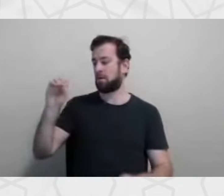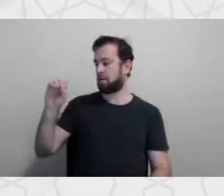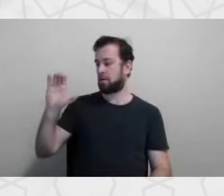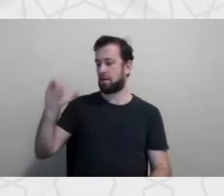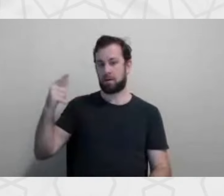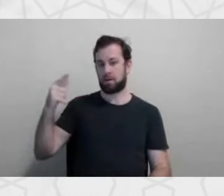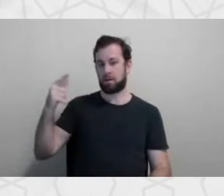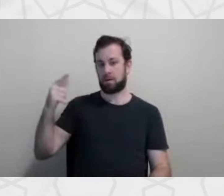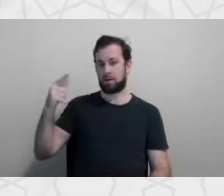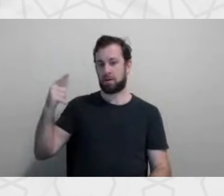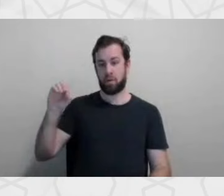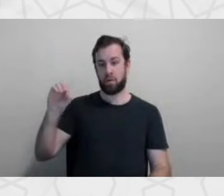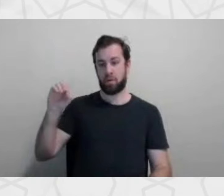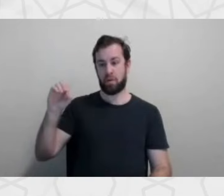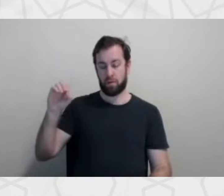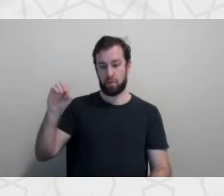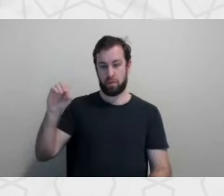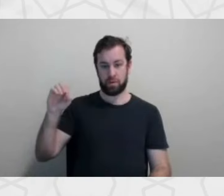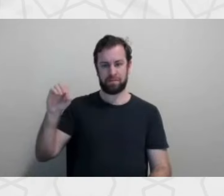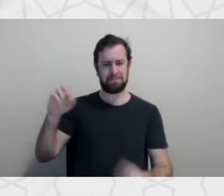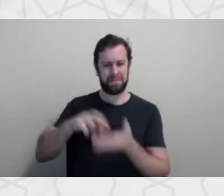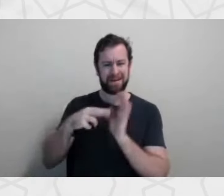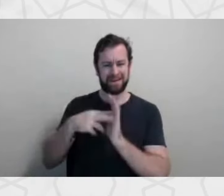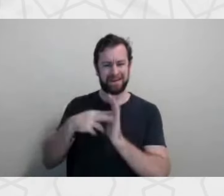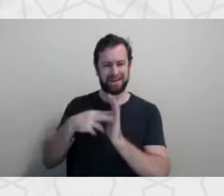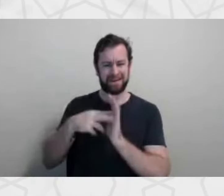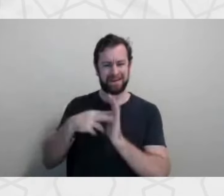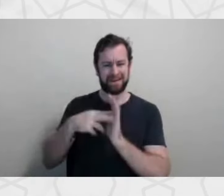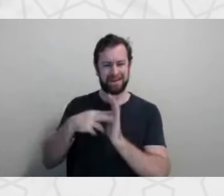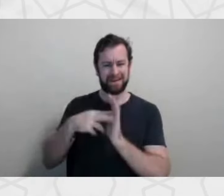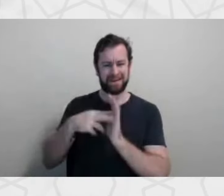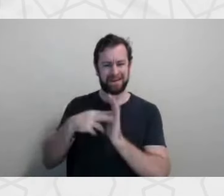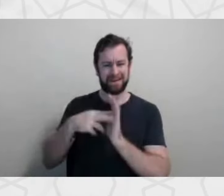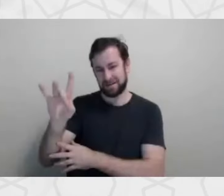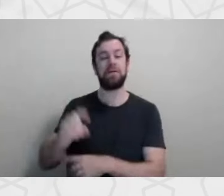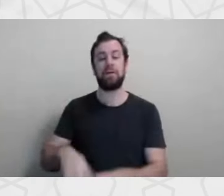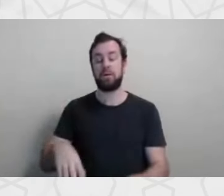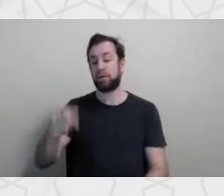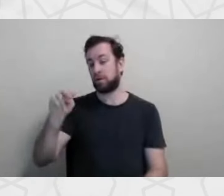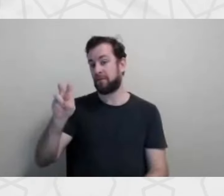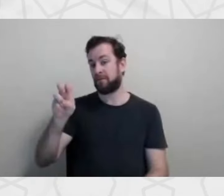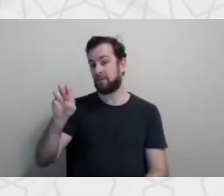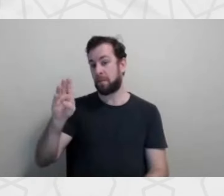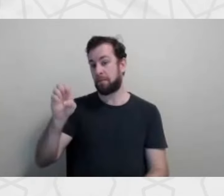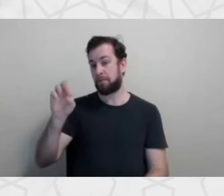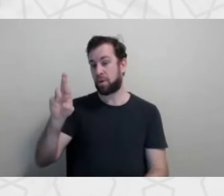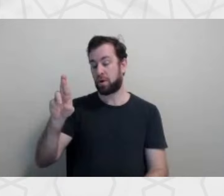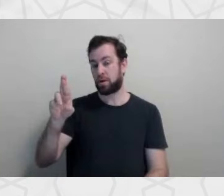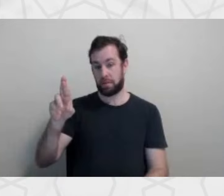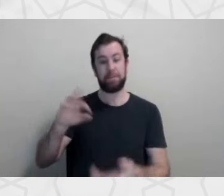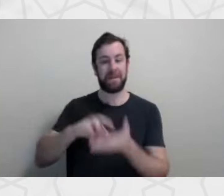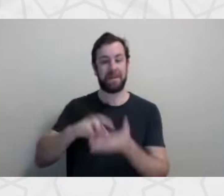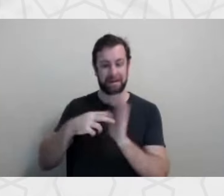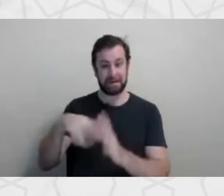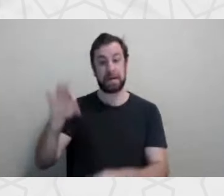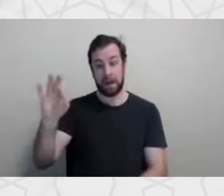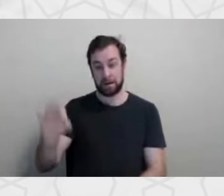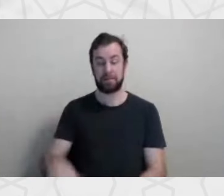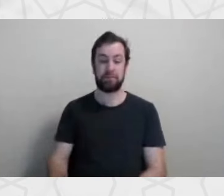8, October, and novem means 9 in Latin,